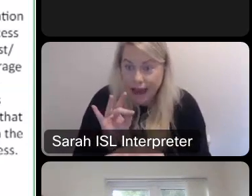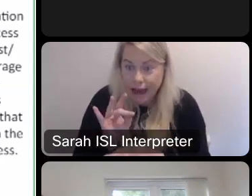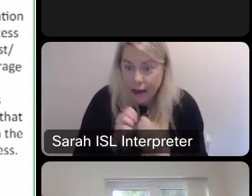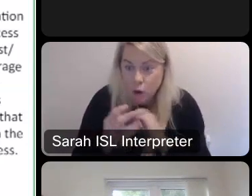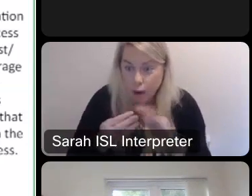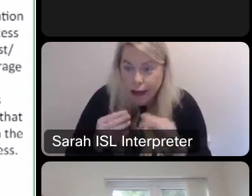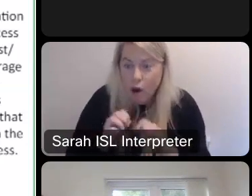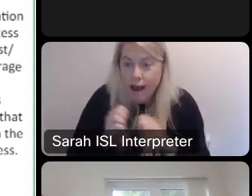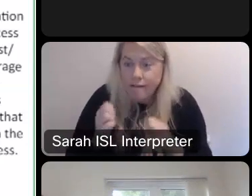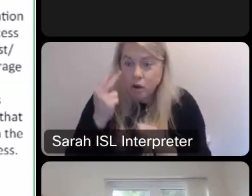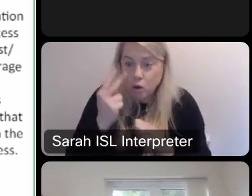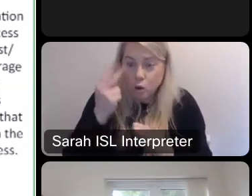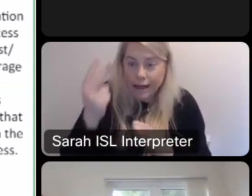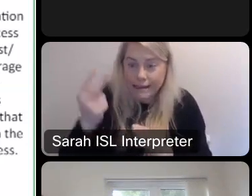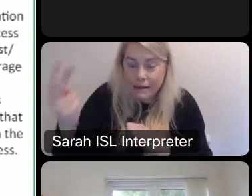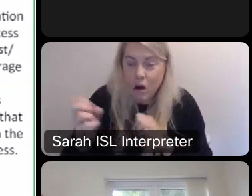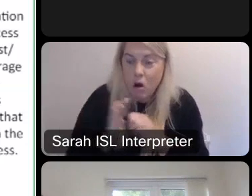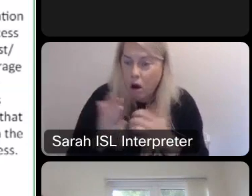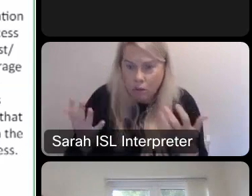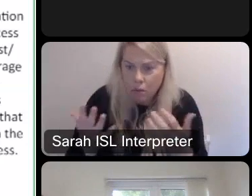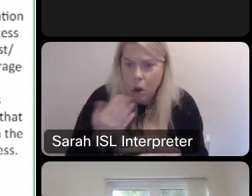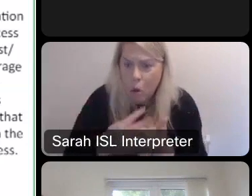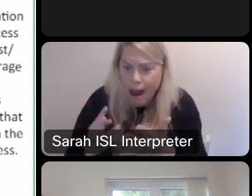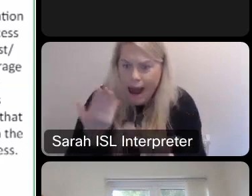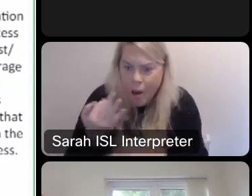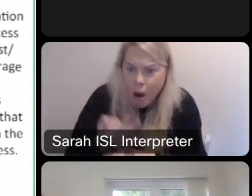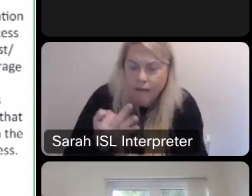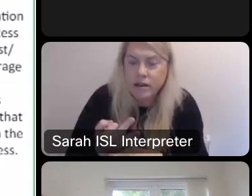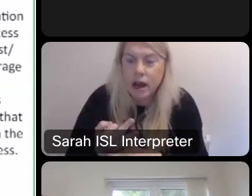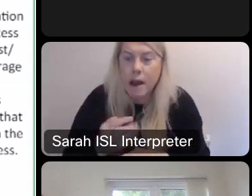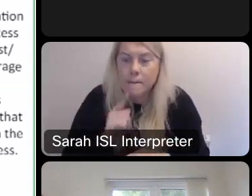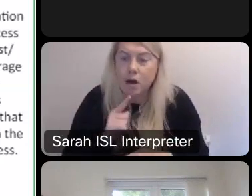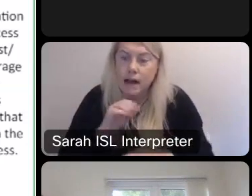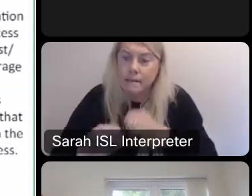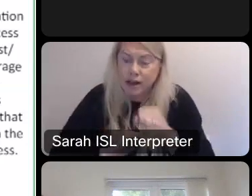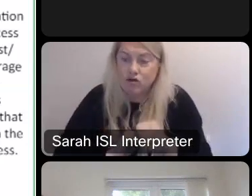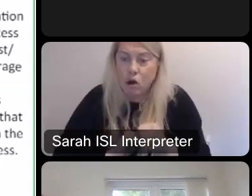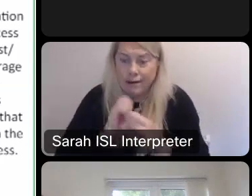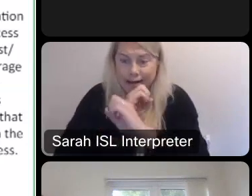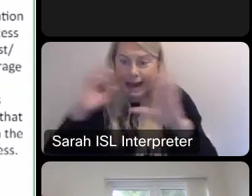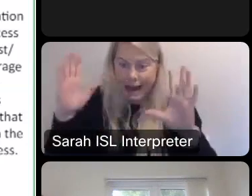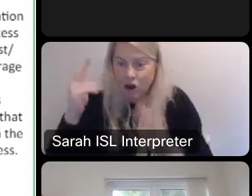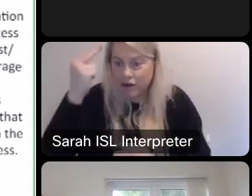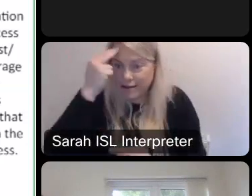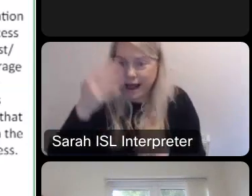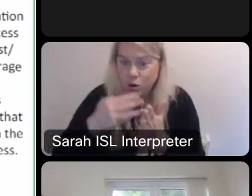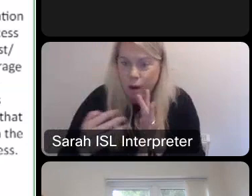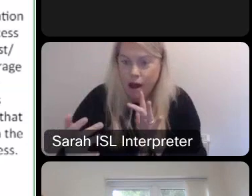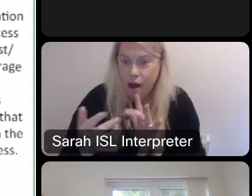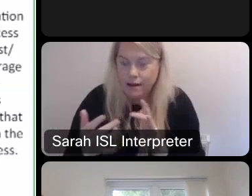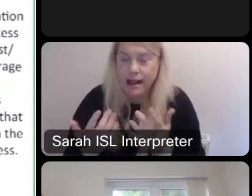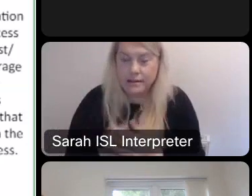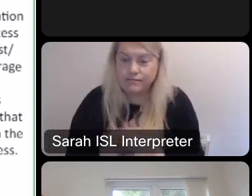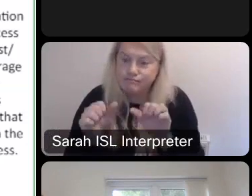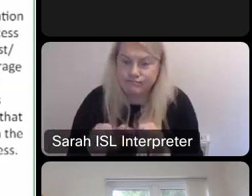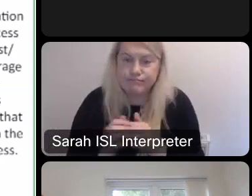weeks, and really negotiate around that, but it's clear when people, I suppose, leave, how that's going to work. Ensure